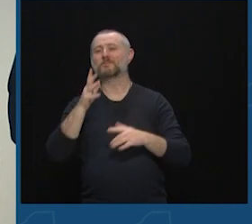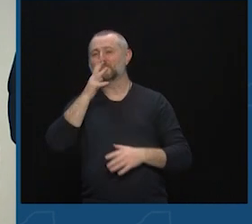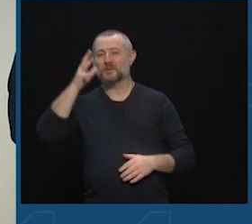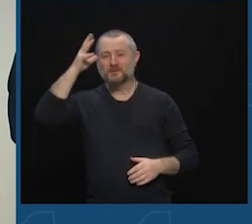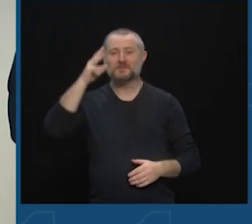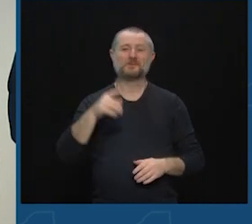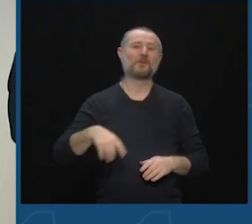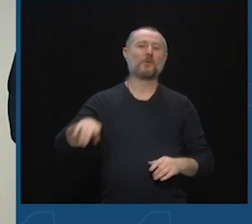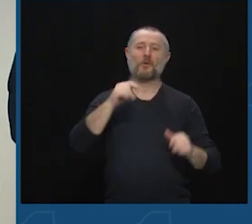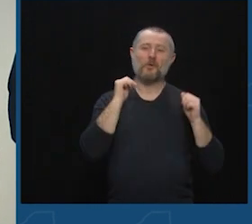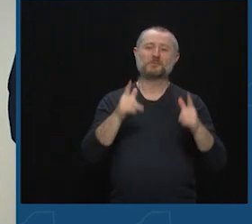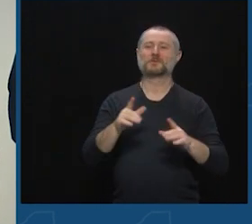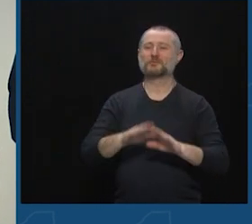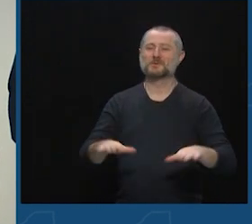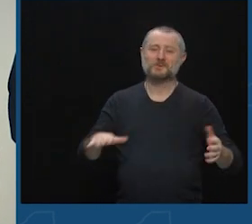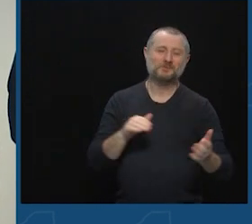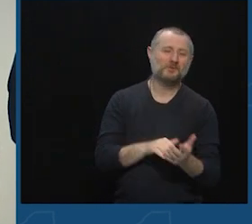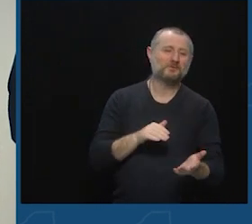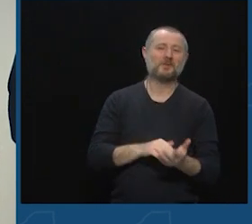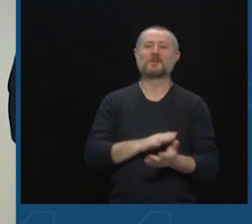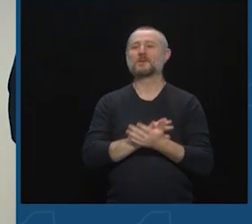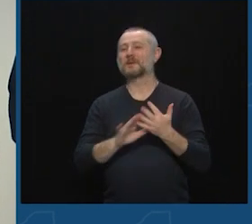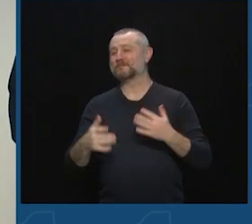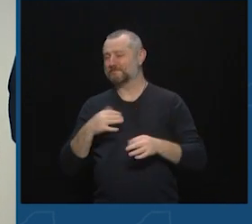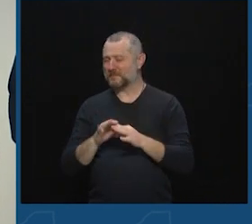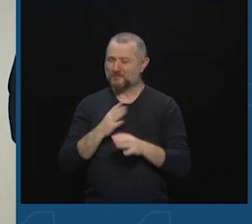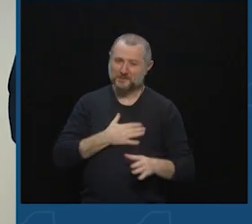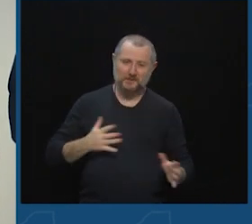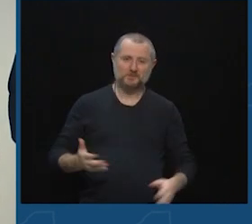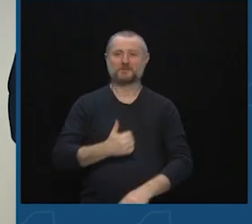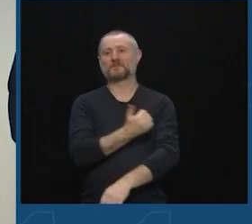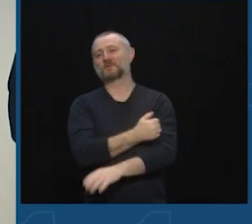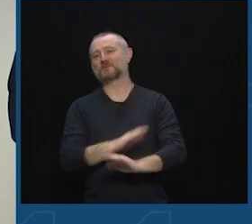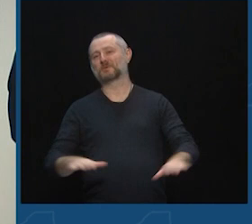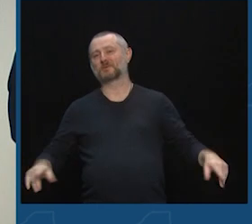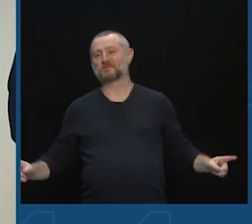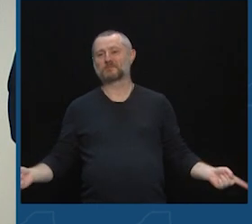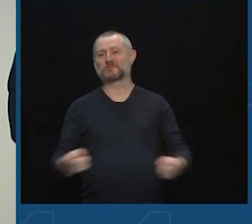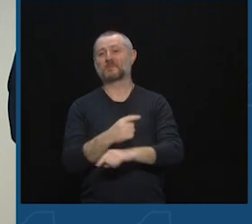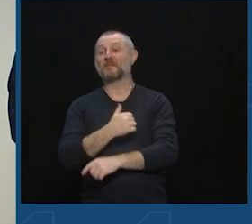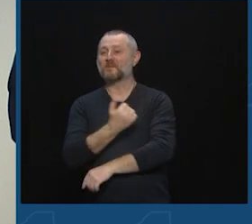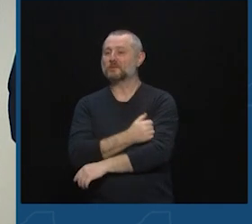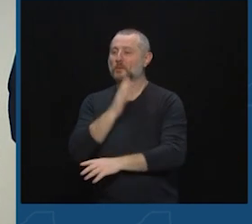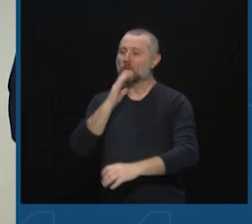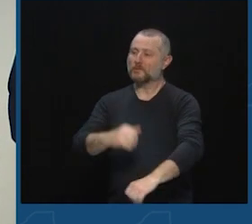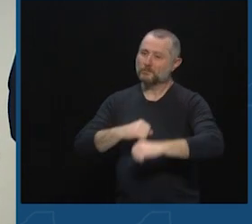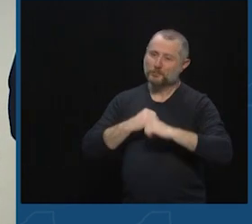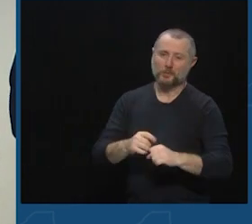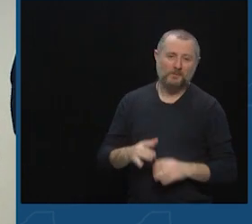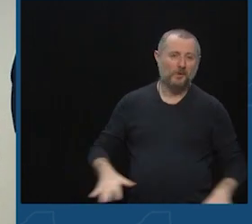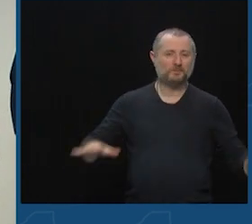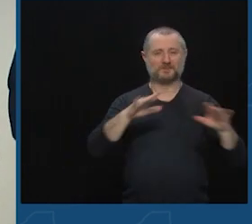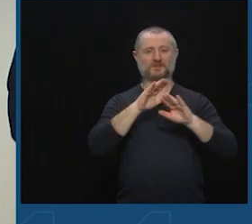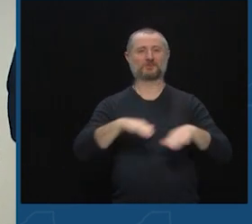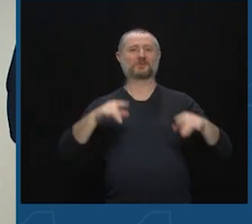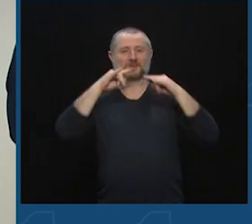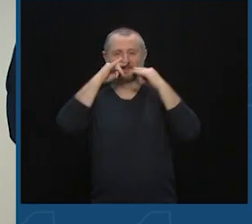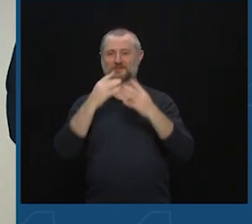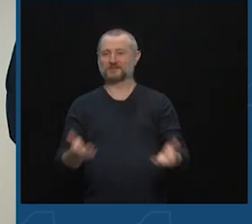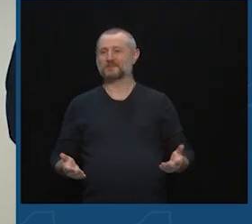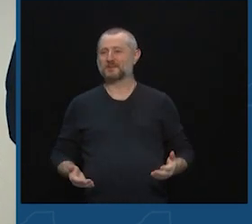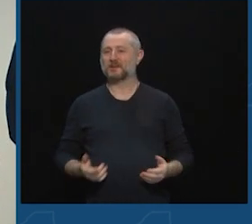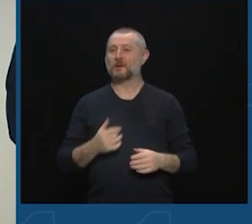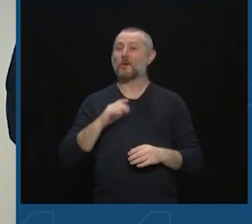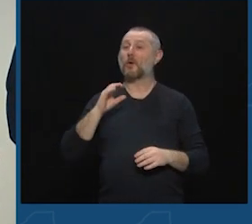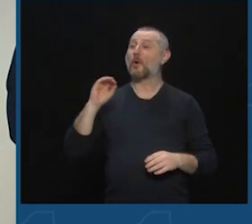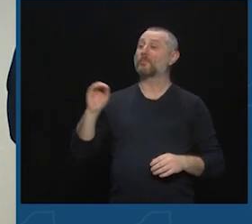more children vaccinated so they have that suit of armor they need to be protected, not just against this variant, but this is our 3rd or 4th variant